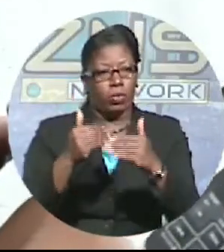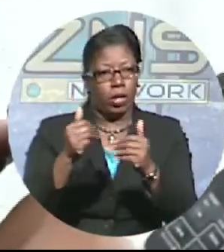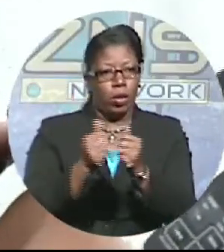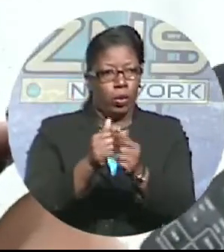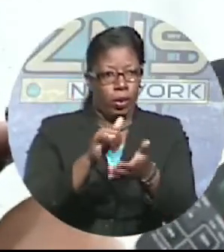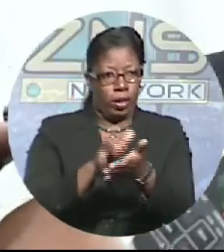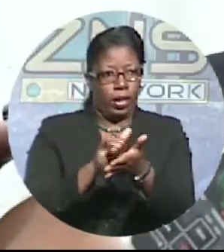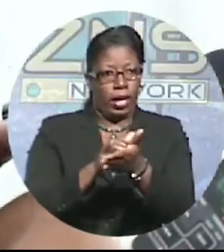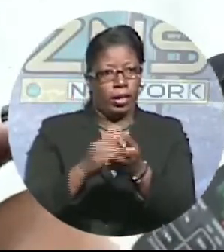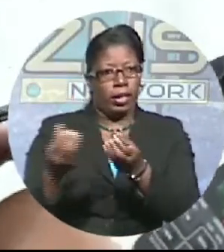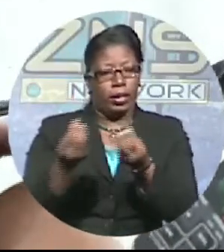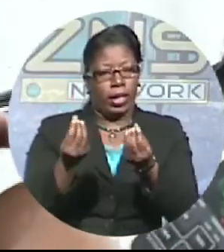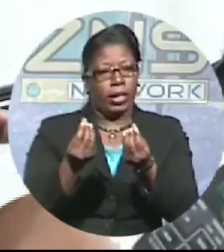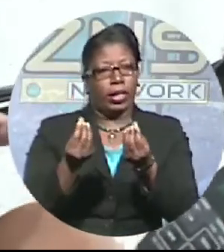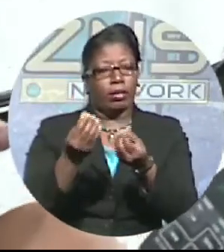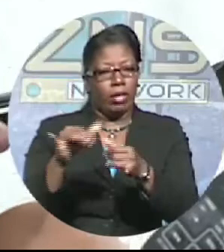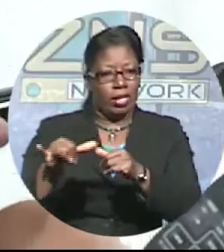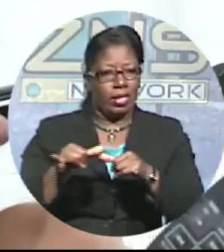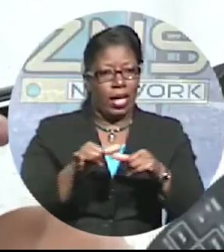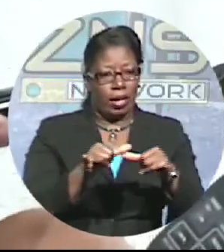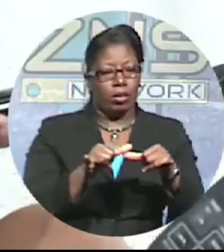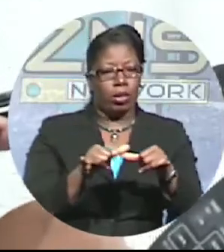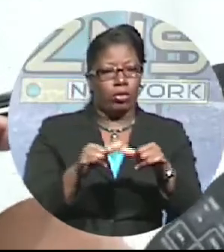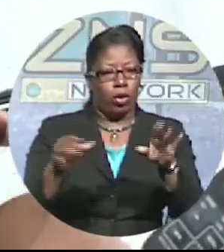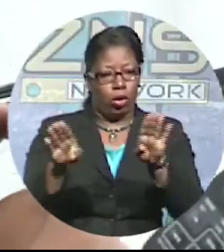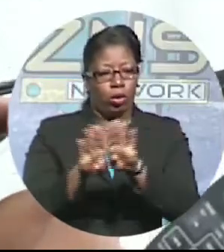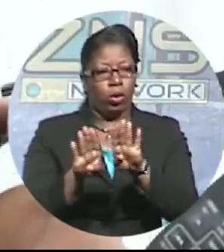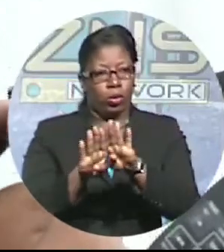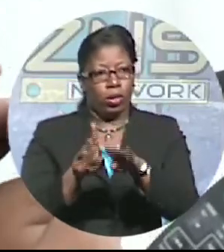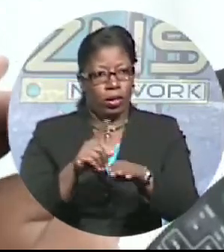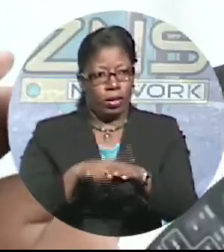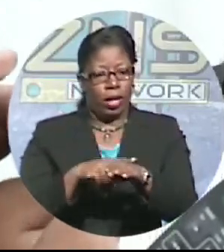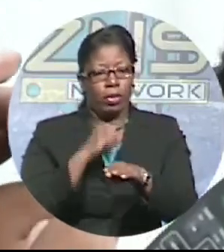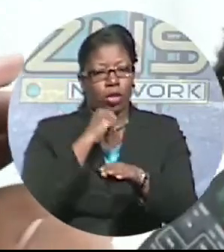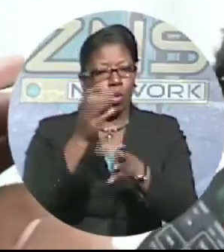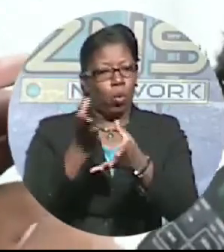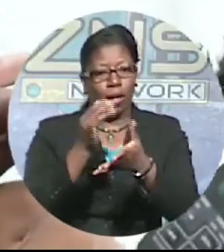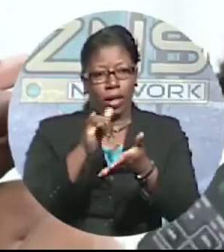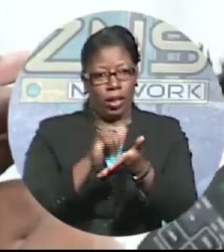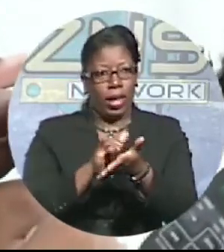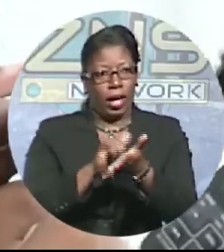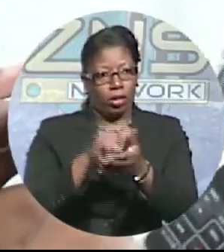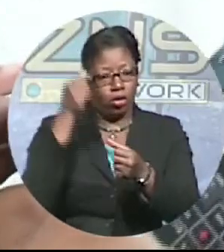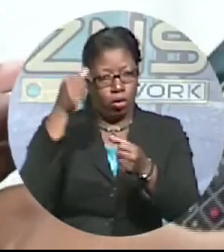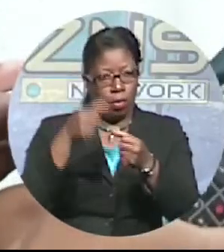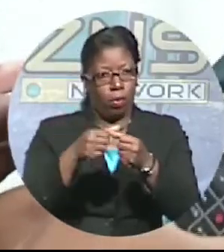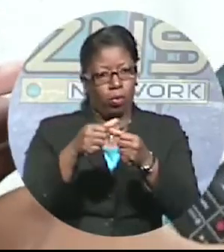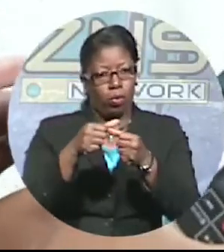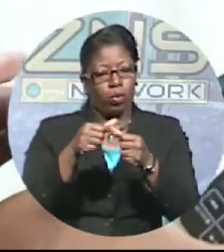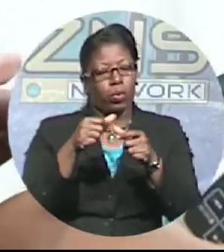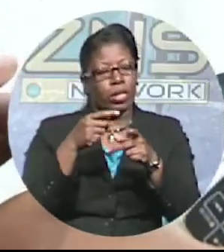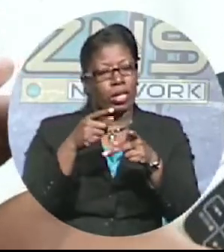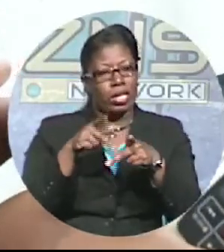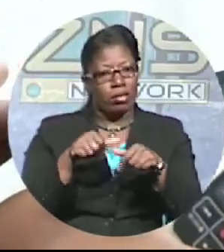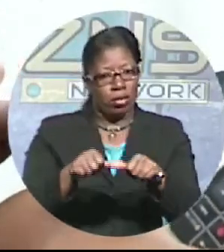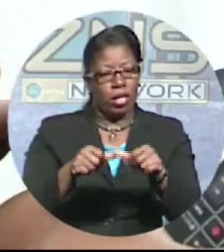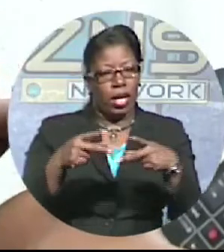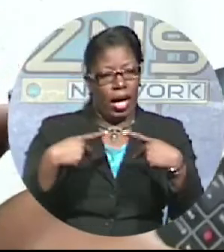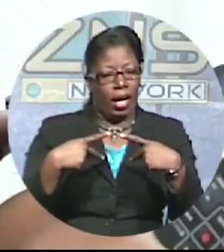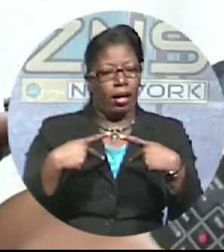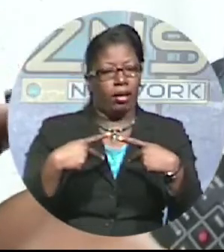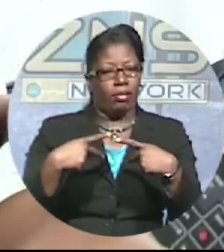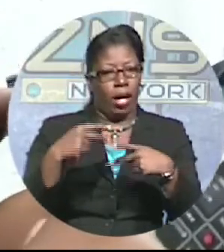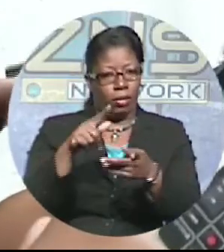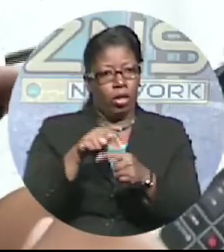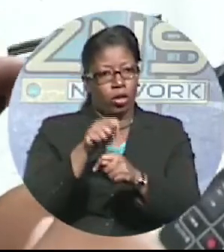no standard time for a closed period, because that's not what we want. Because you must remember, we're still having tourists there now. In fact, the numbers are not